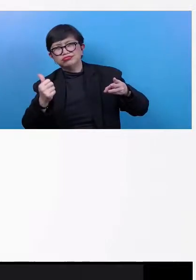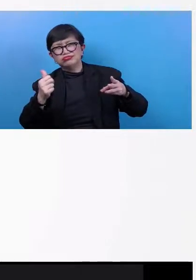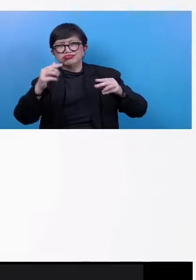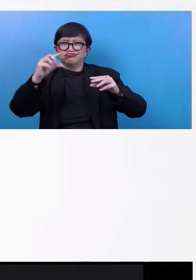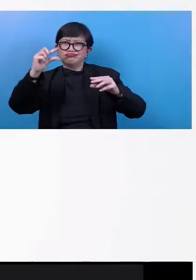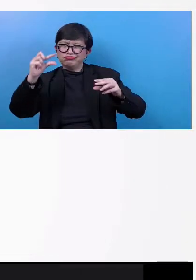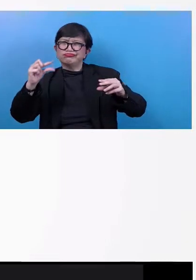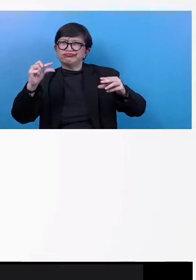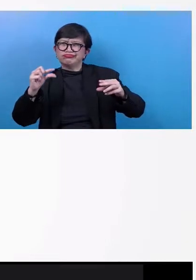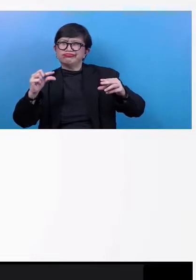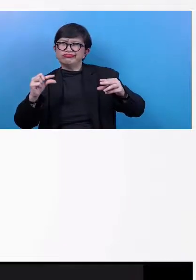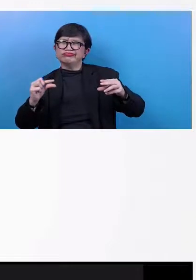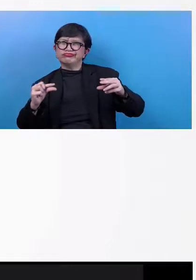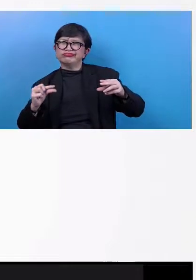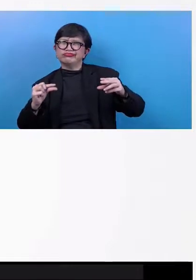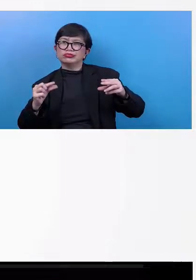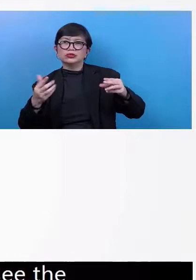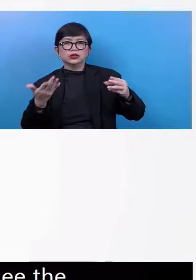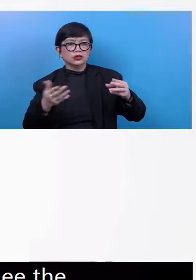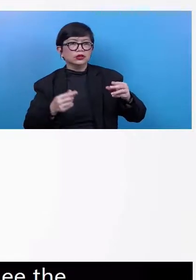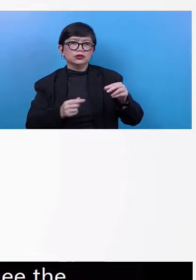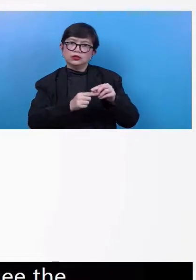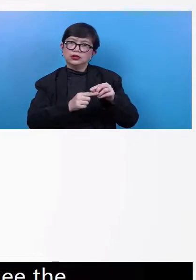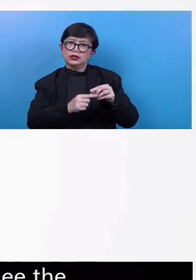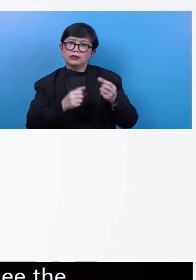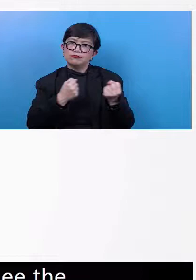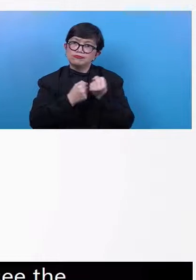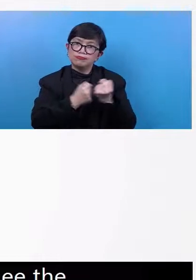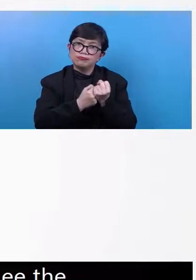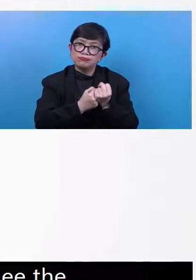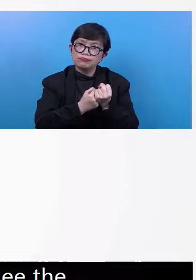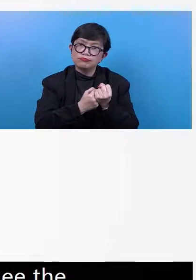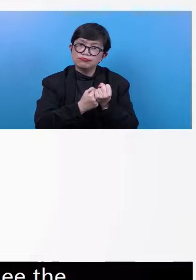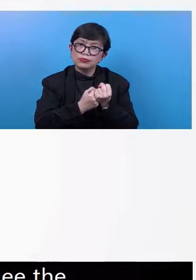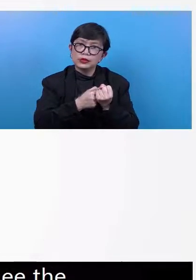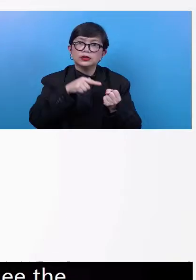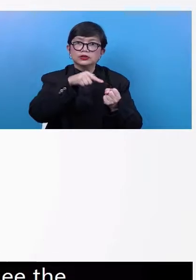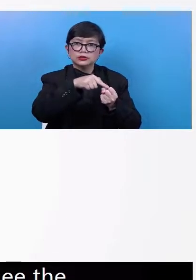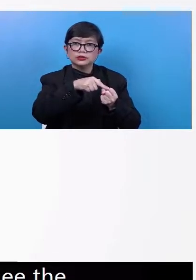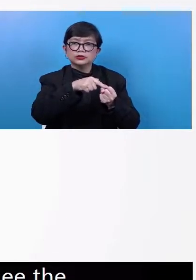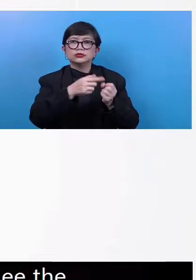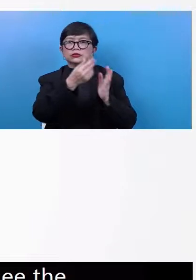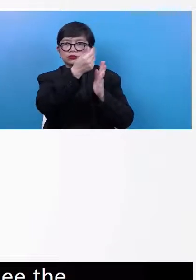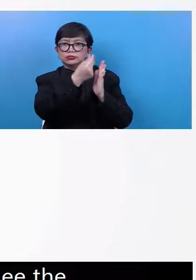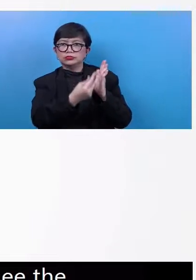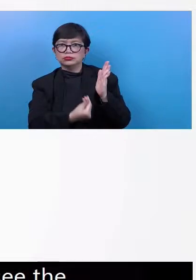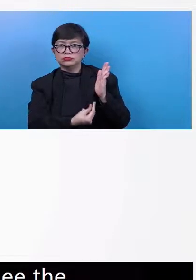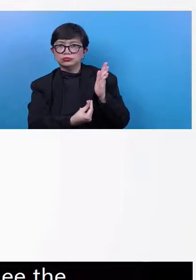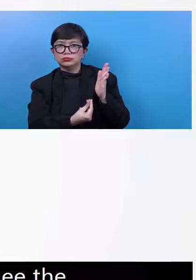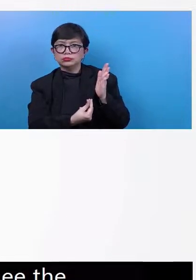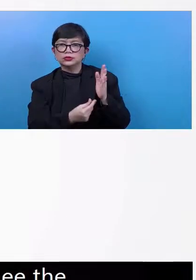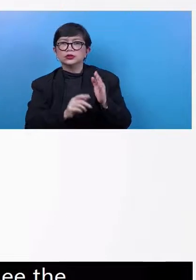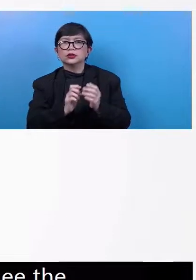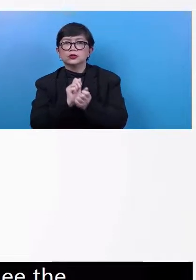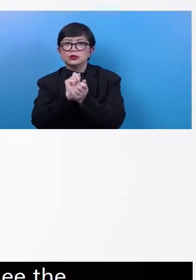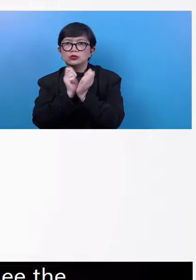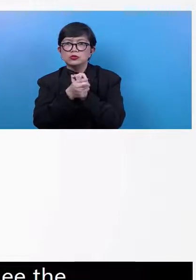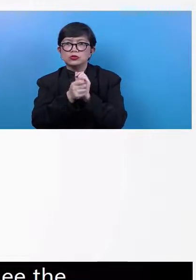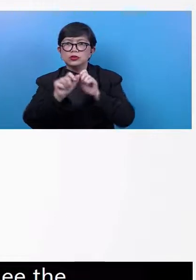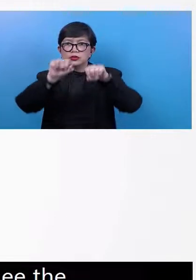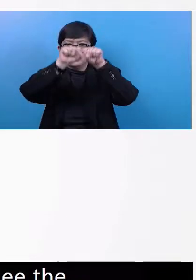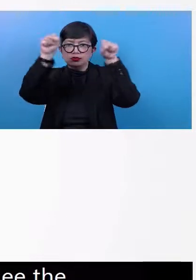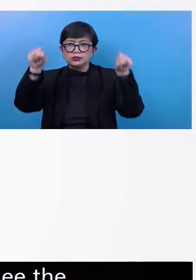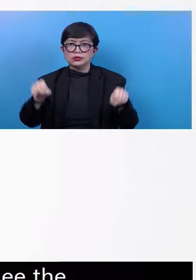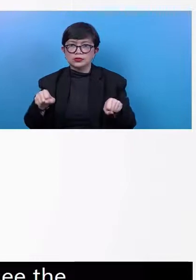to be injecting much needed funding or changes into your system in a way that can